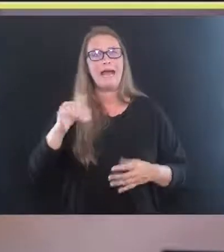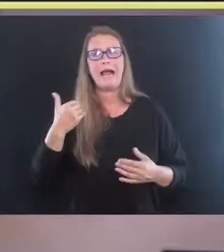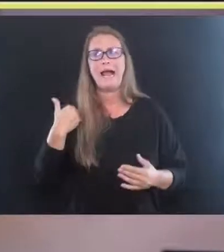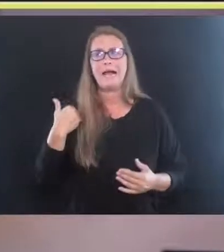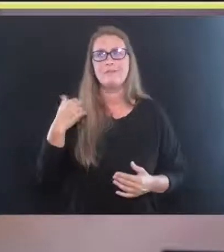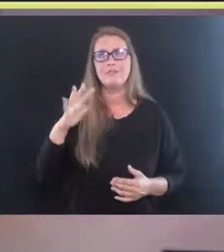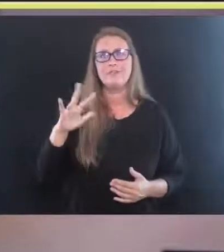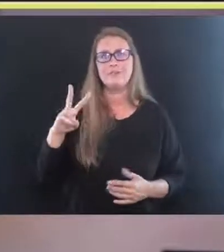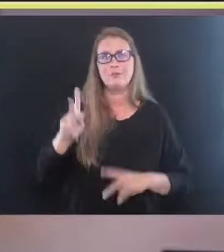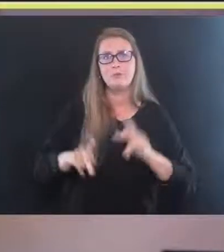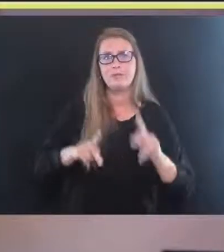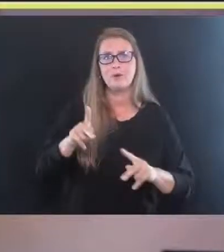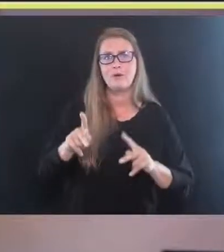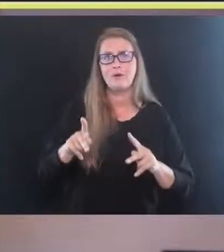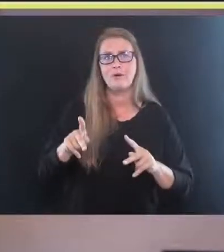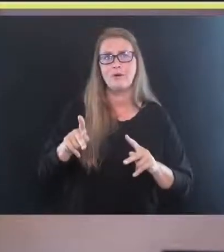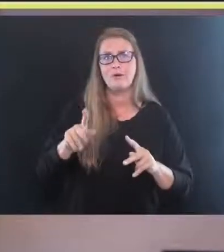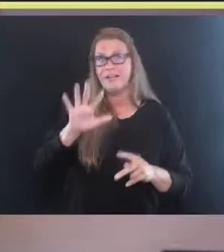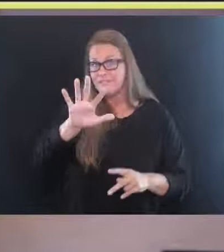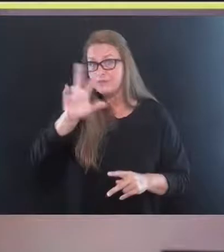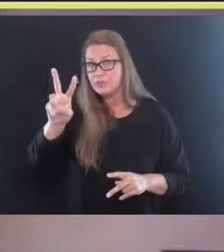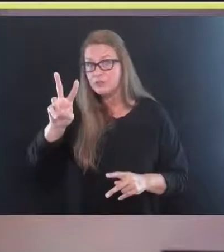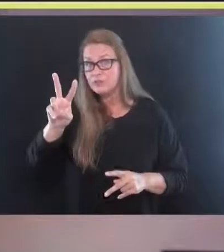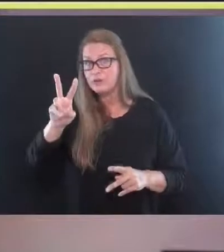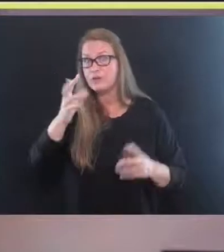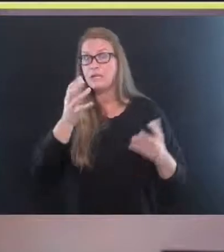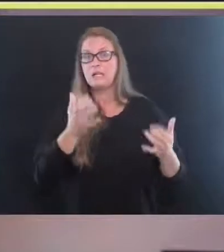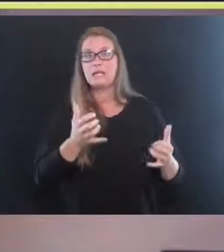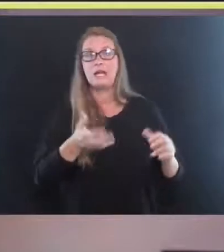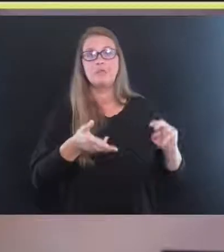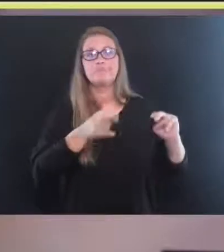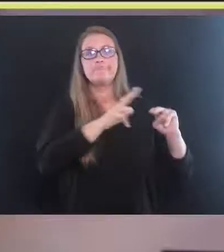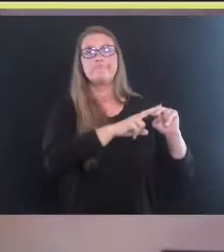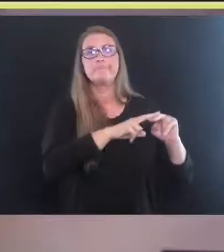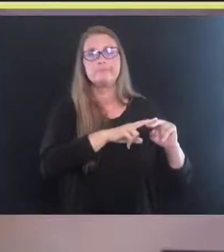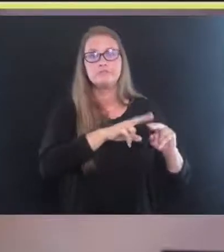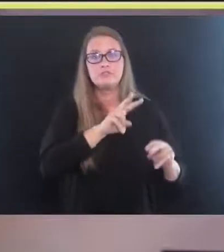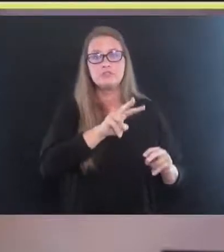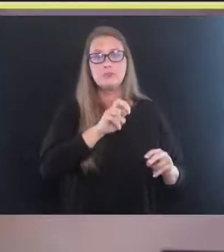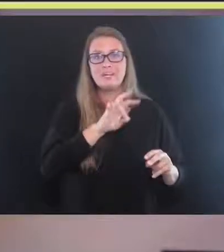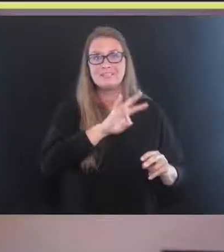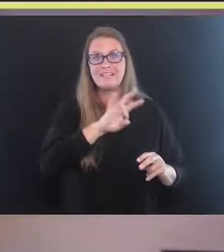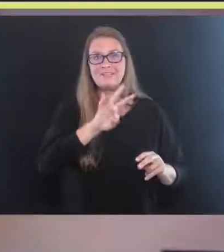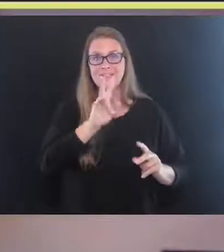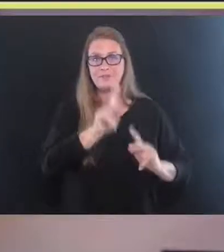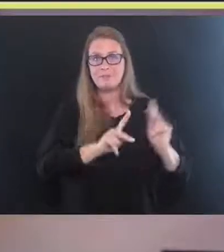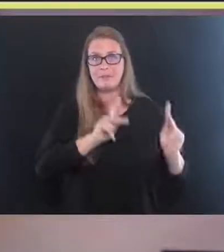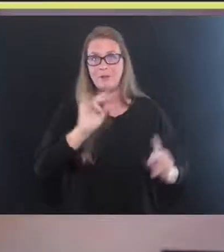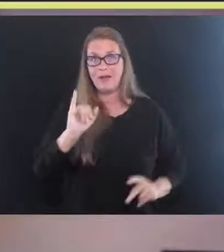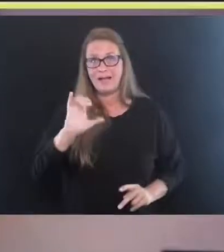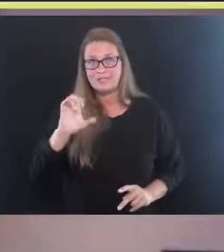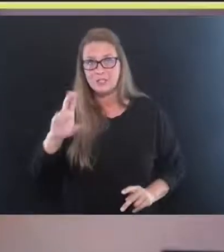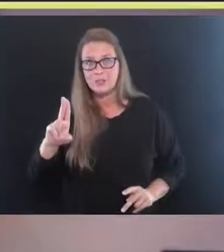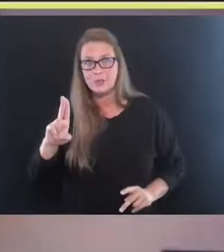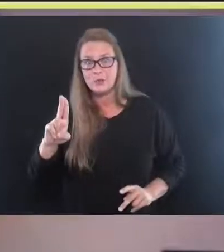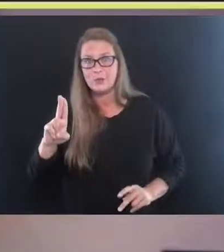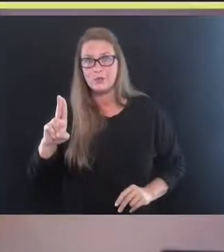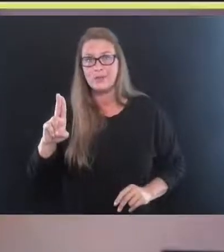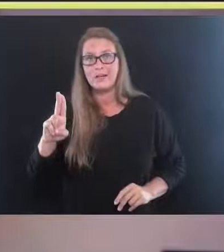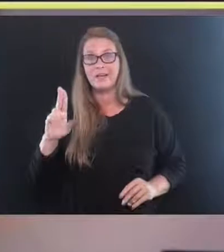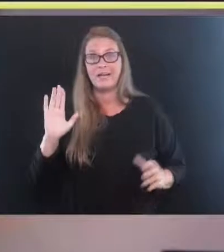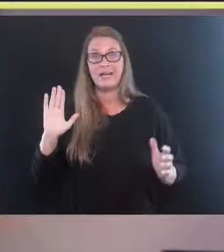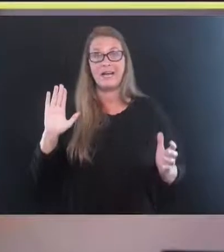in hospitals in West Virginia. We have 277 West Virginians in ICUs with